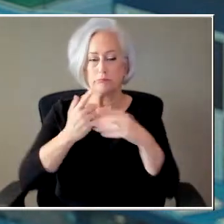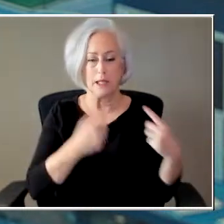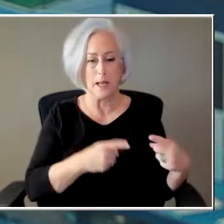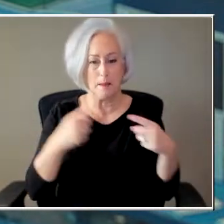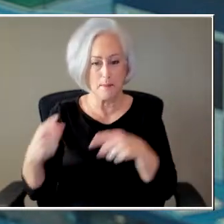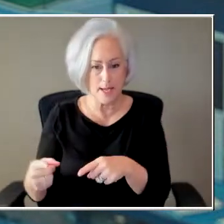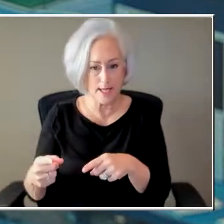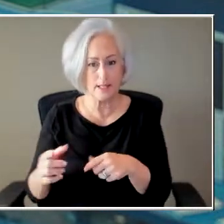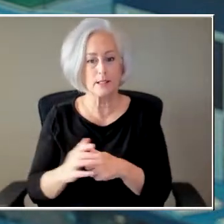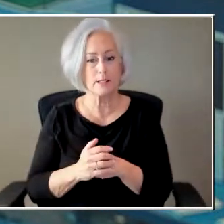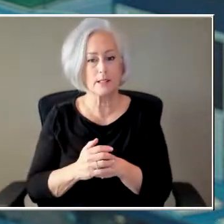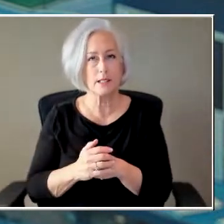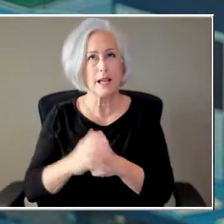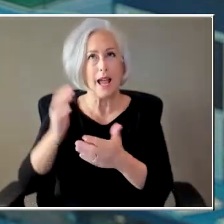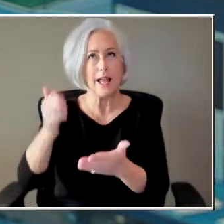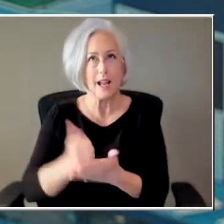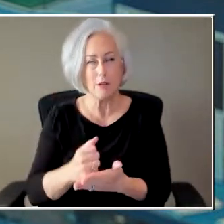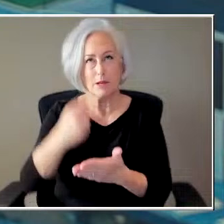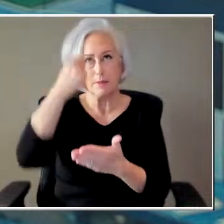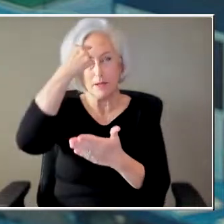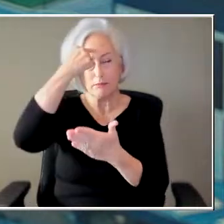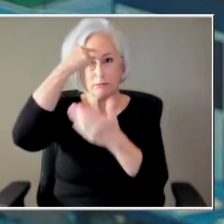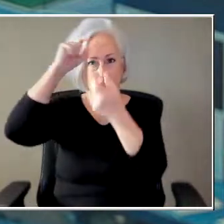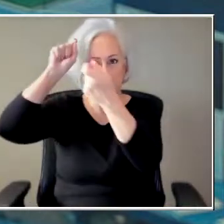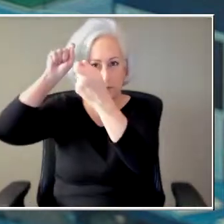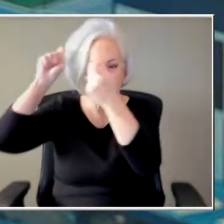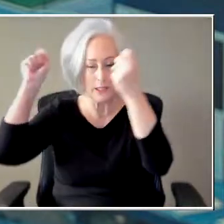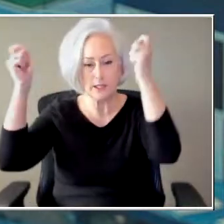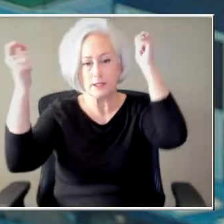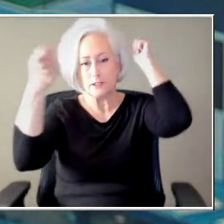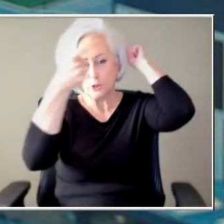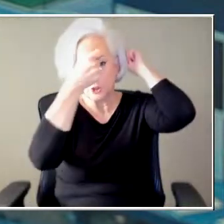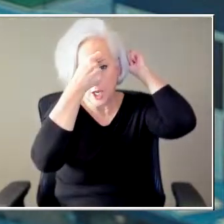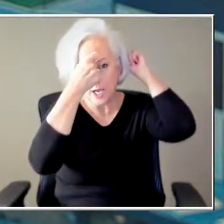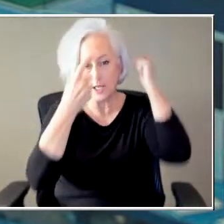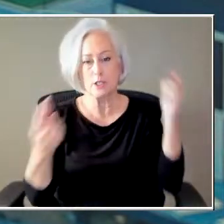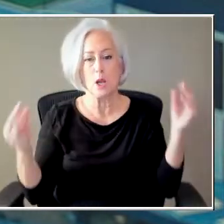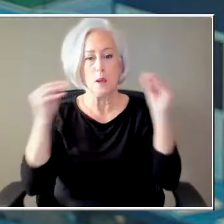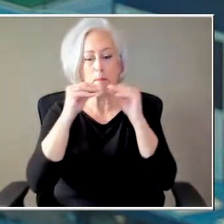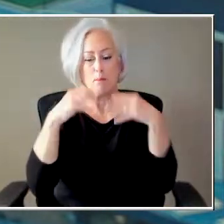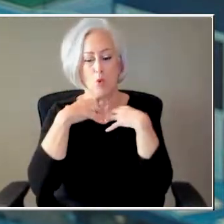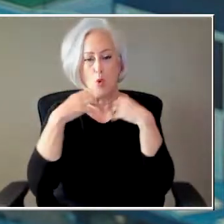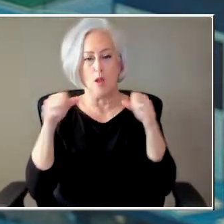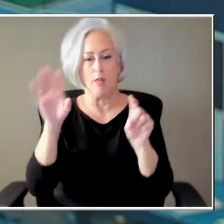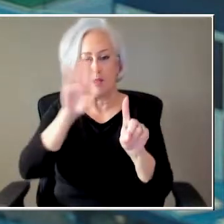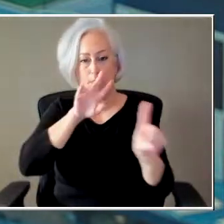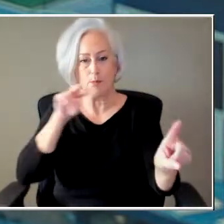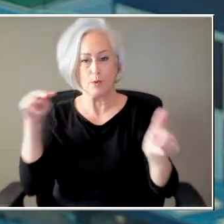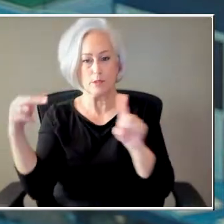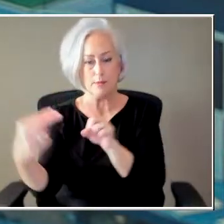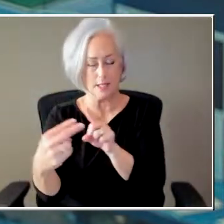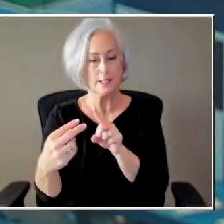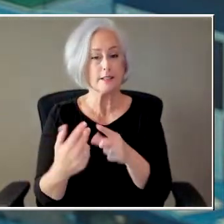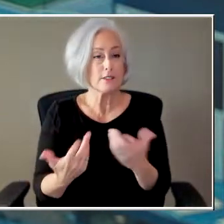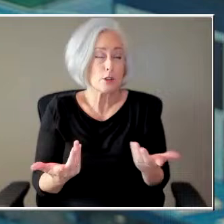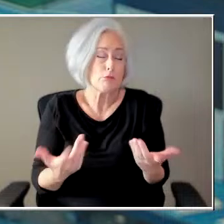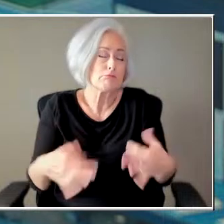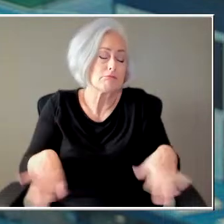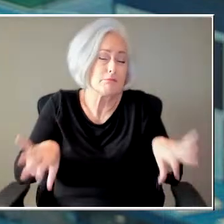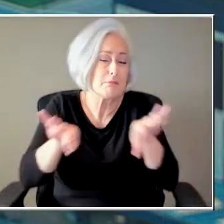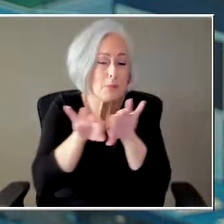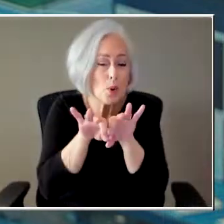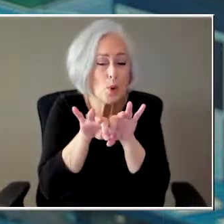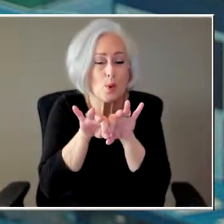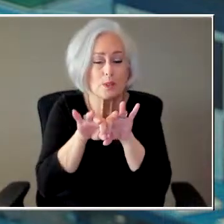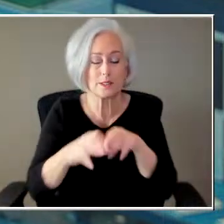new mindset, that getting me back to a healthier place. So I think it's huge. I don't think there is